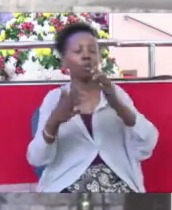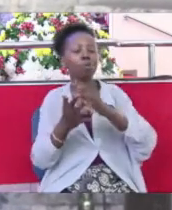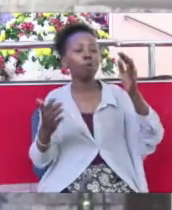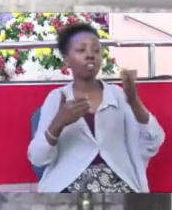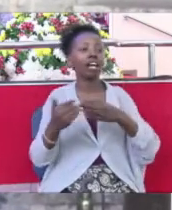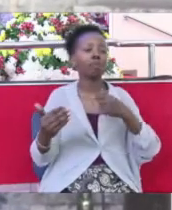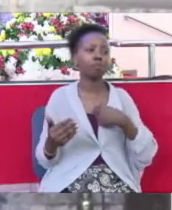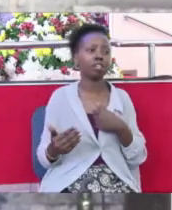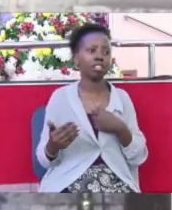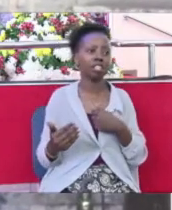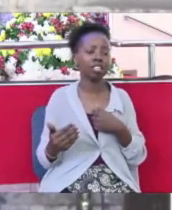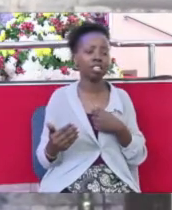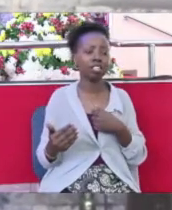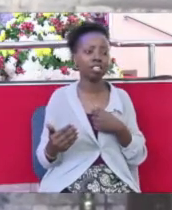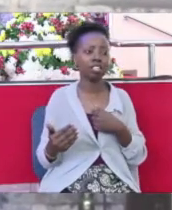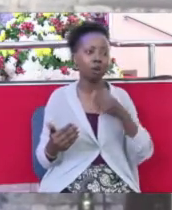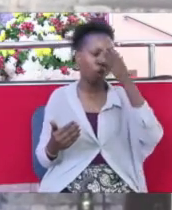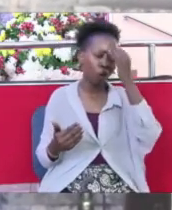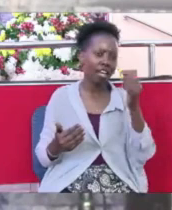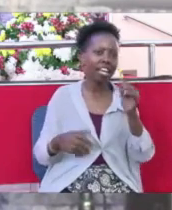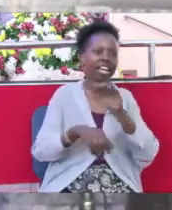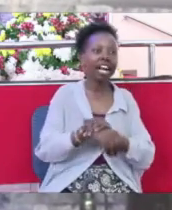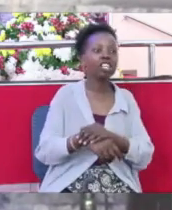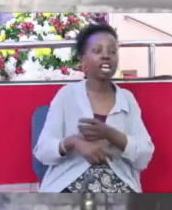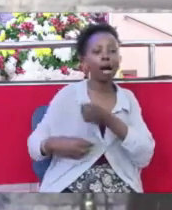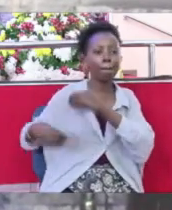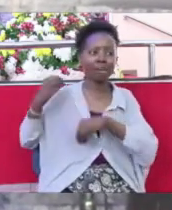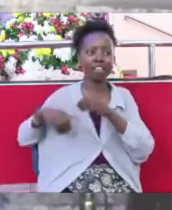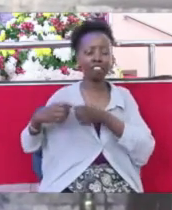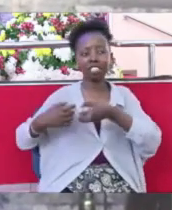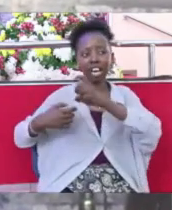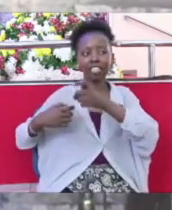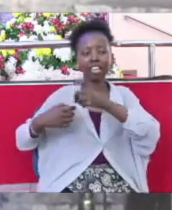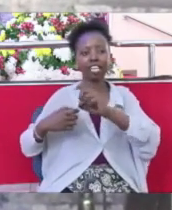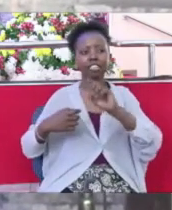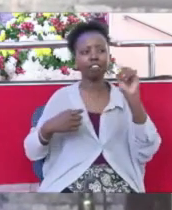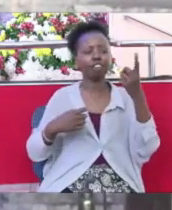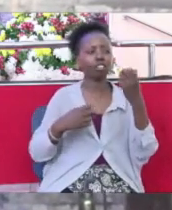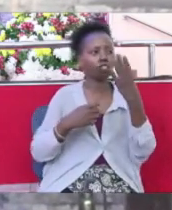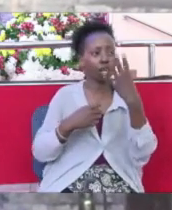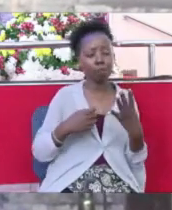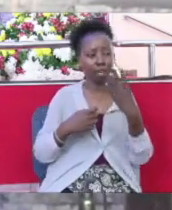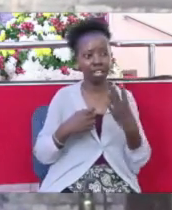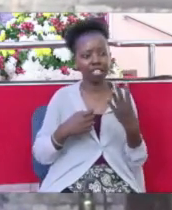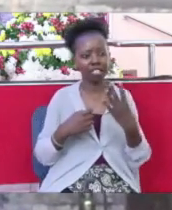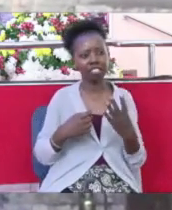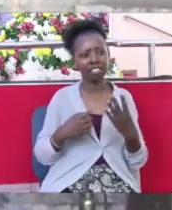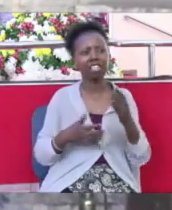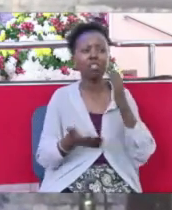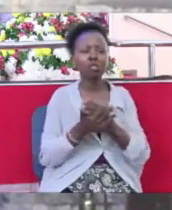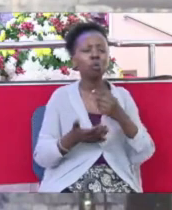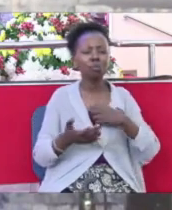because we could be given increment from 1st of April. Tulikuwa napewa kuongezeka tarehe 1 mwezi wa 4. Even if I had been given a very